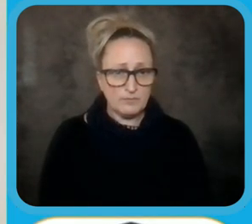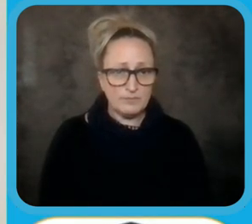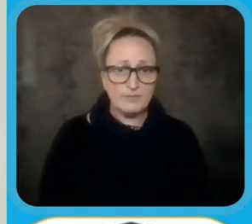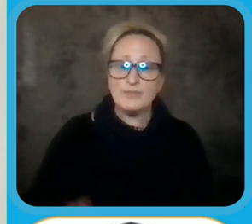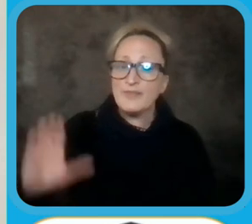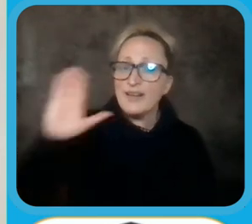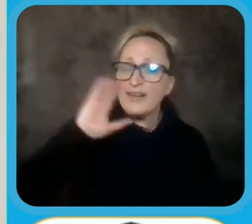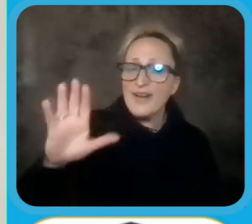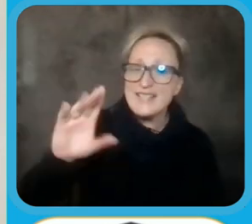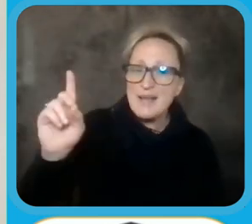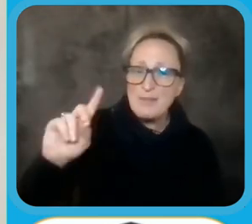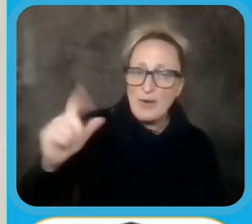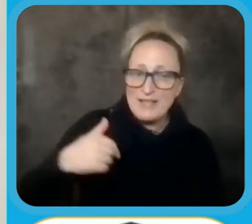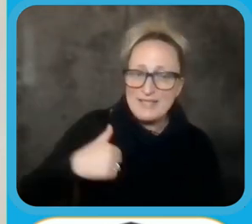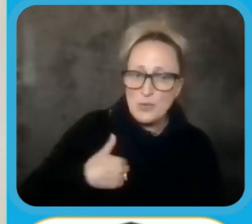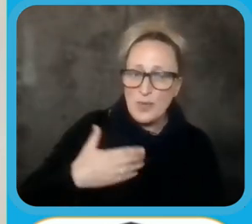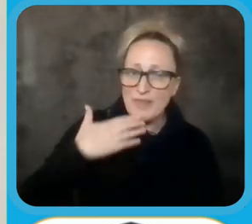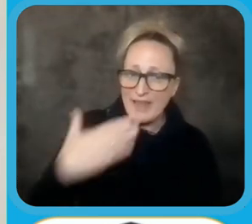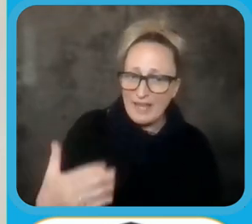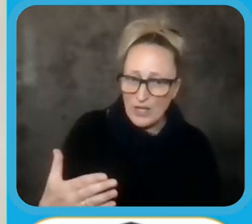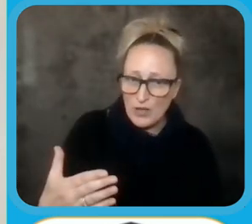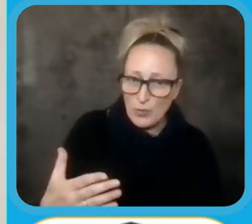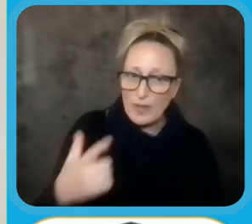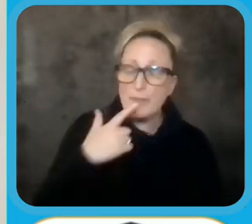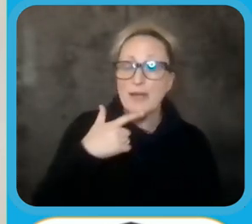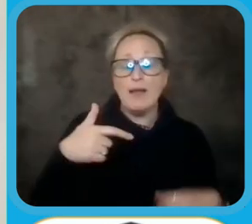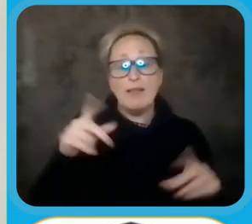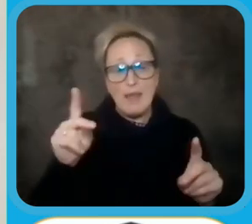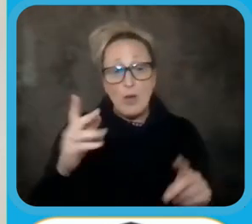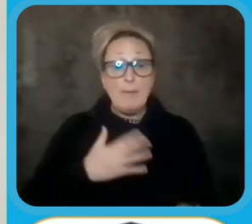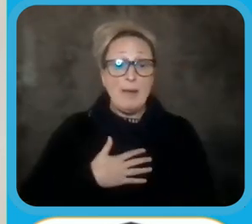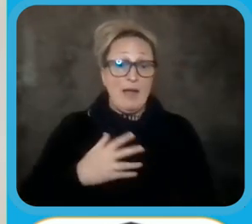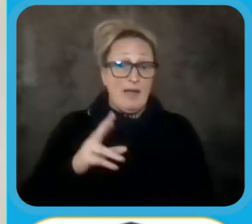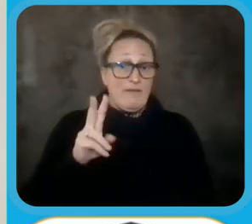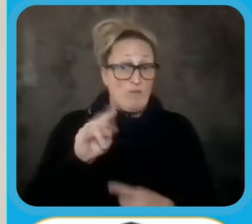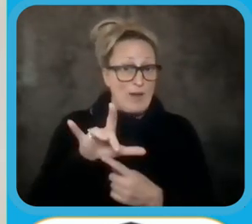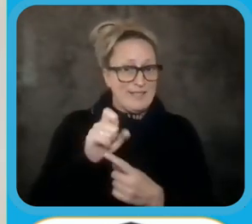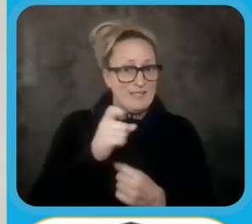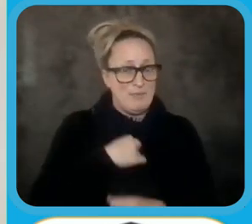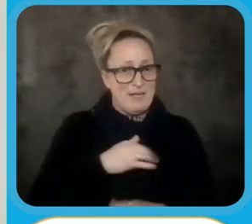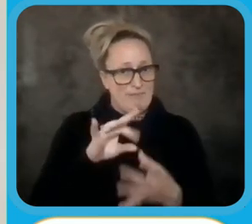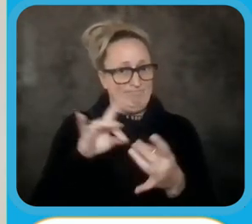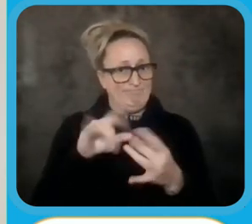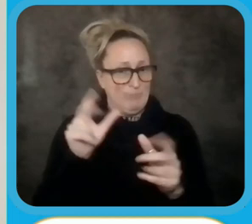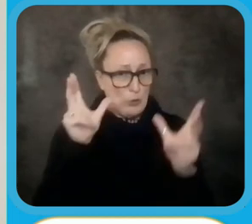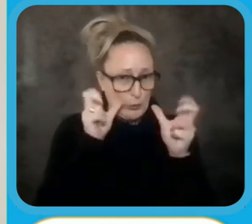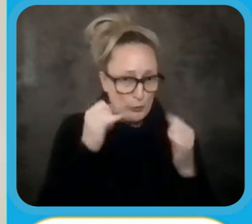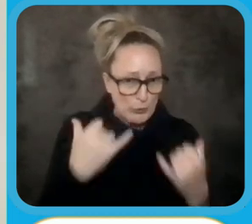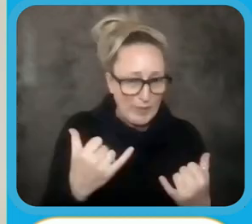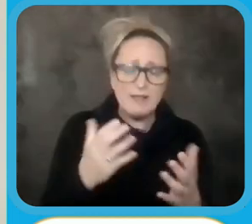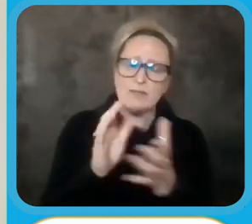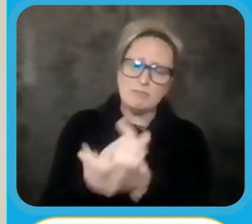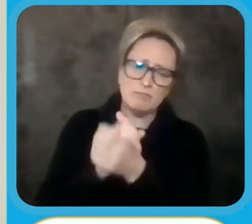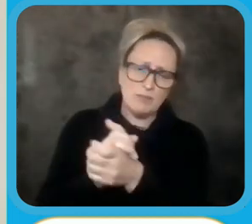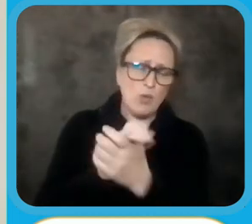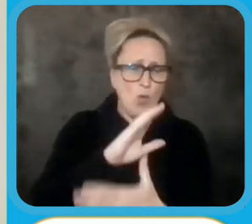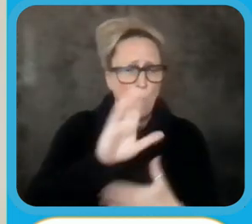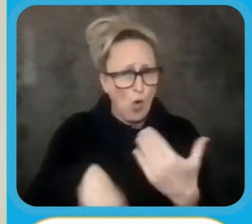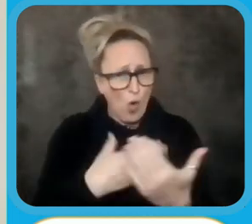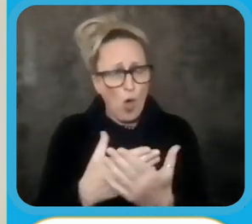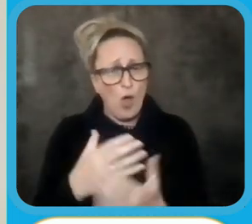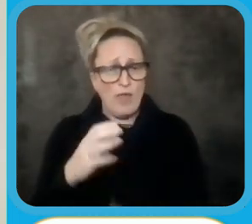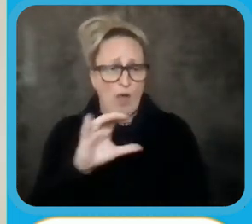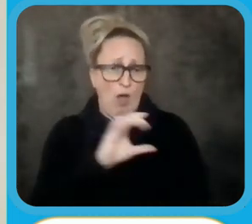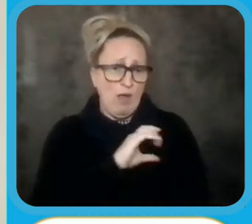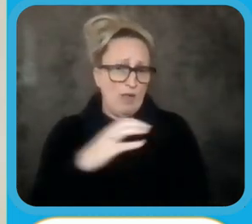Hello, Democrats. Thank you for allowing my voice to be heard here today. Congratulations to all the officers that have